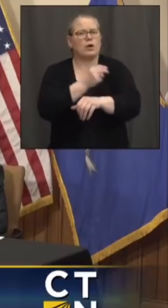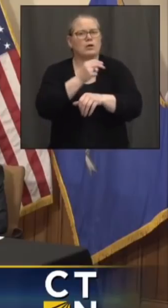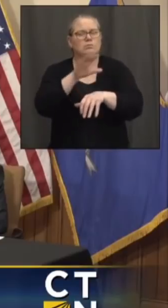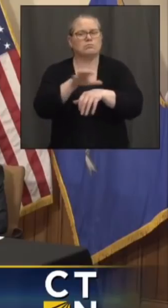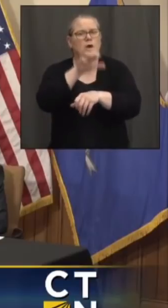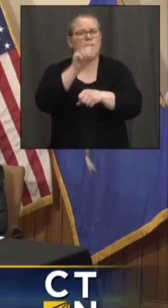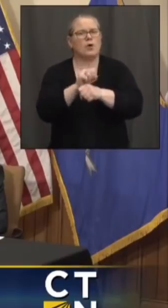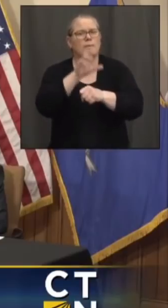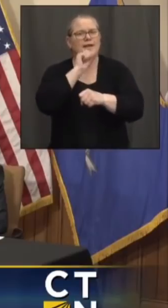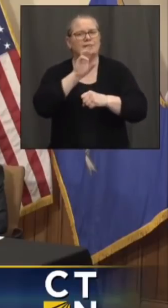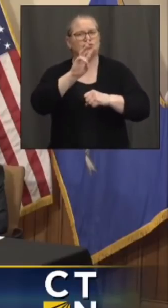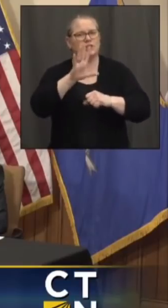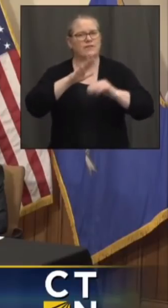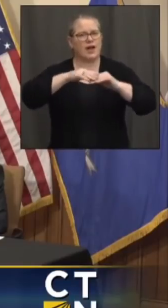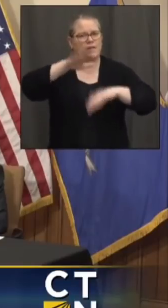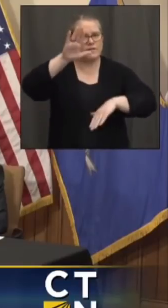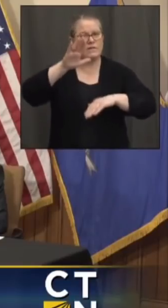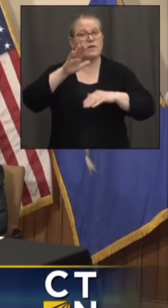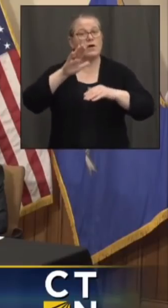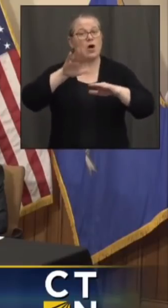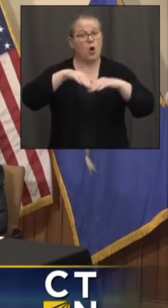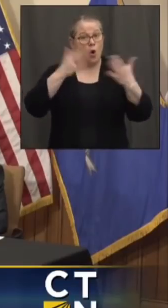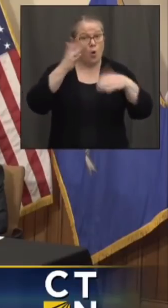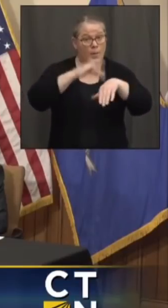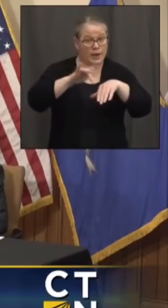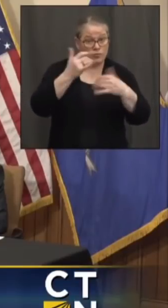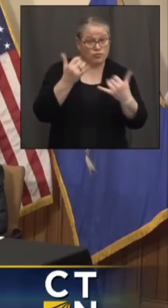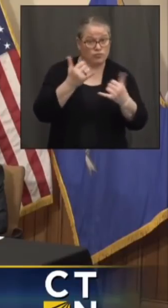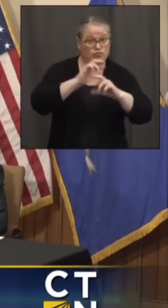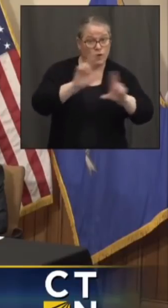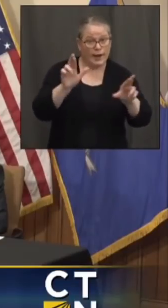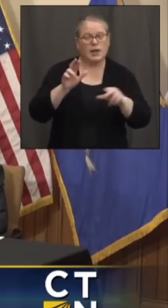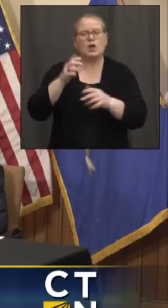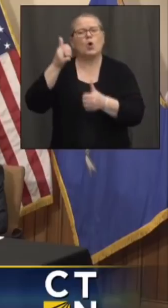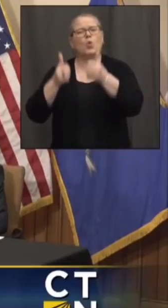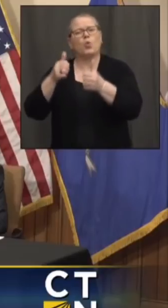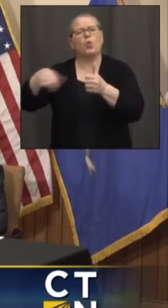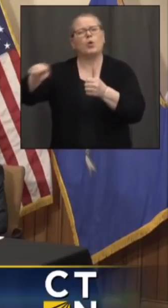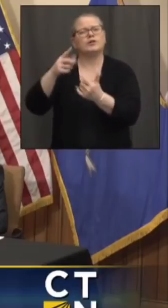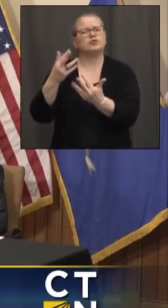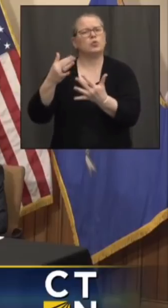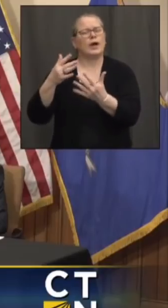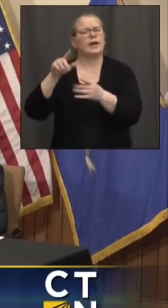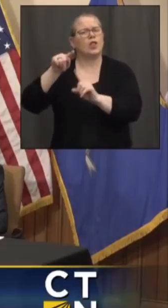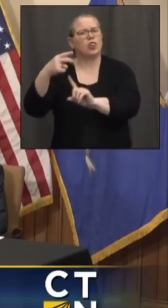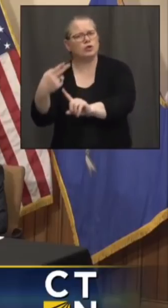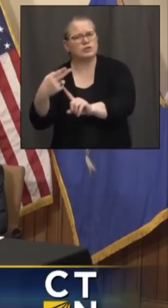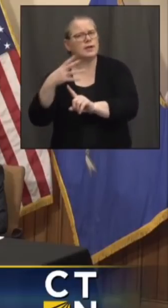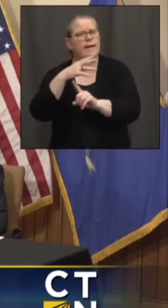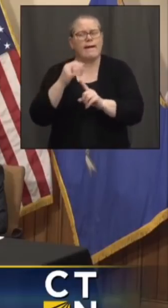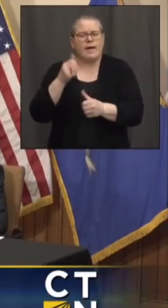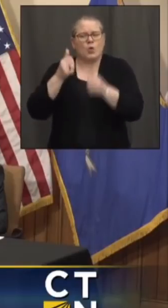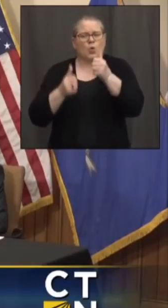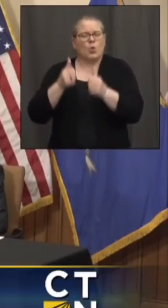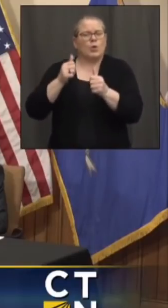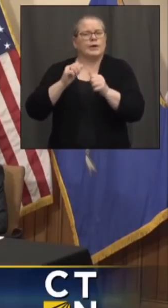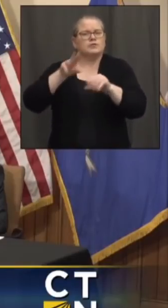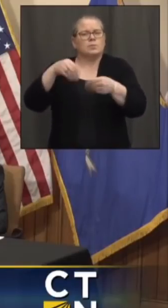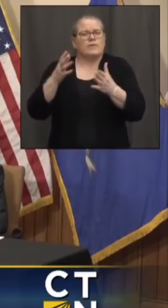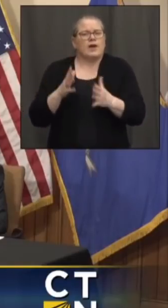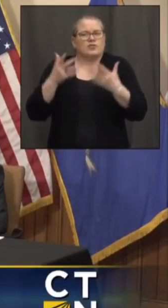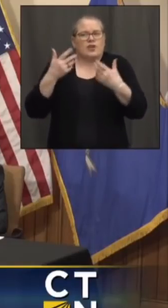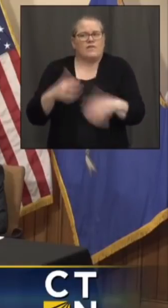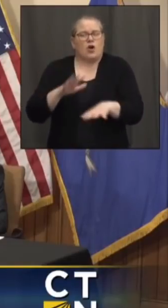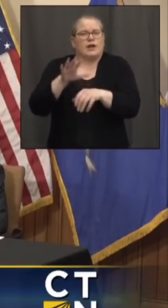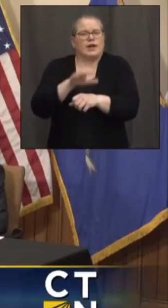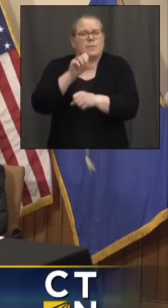today versus which ones are waiting until Thursday? And what have you heard in terms of what providers have already, booked up their